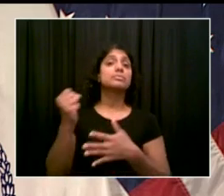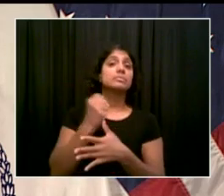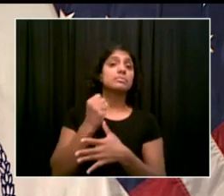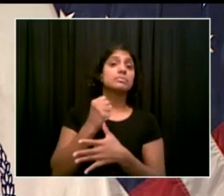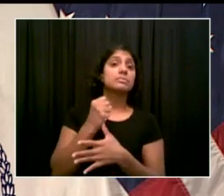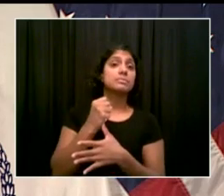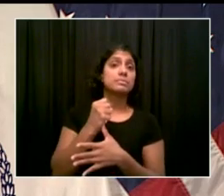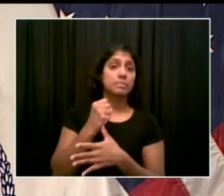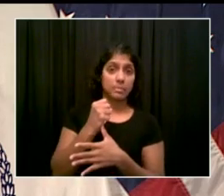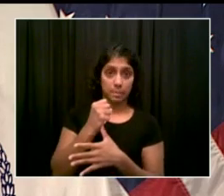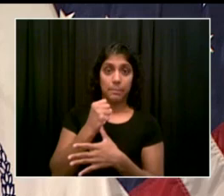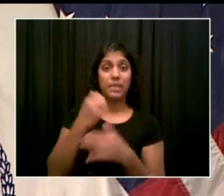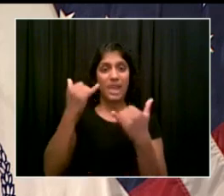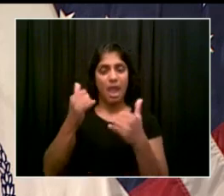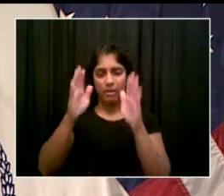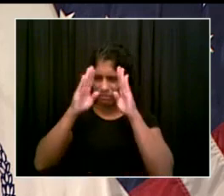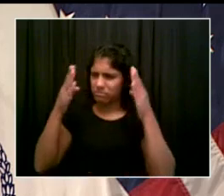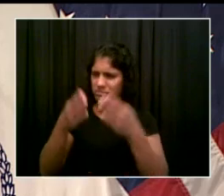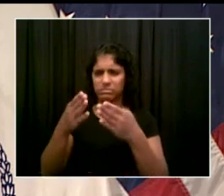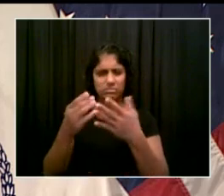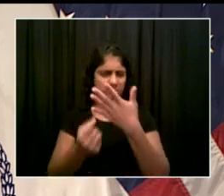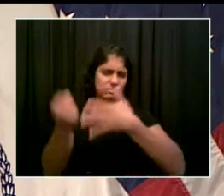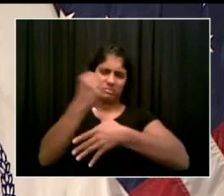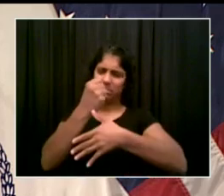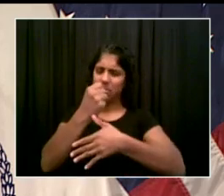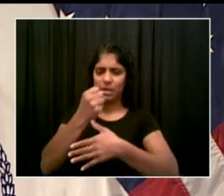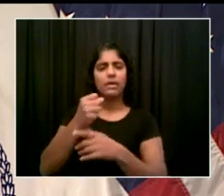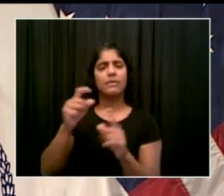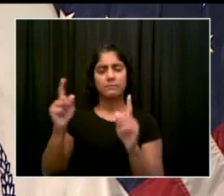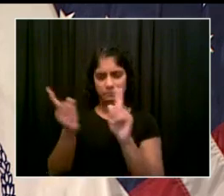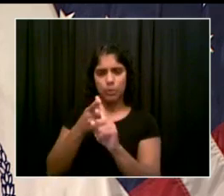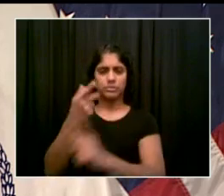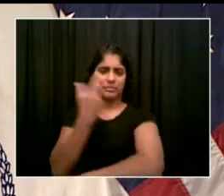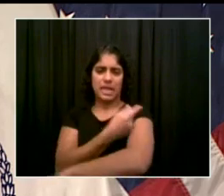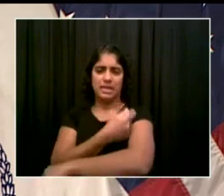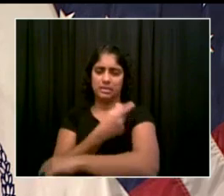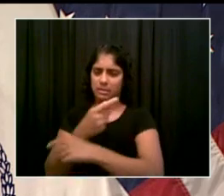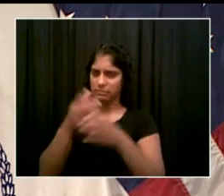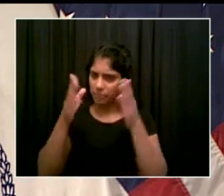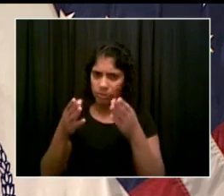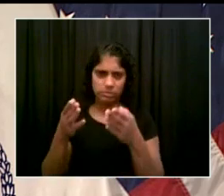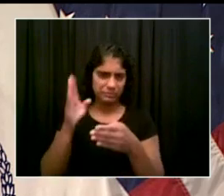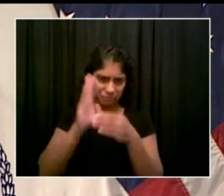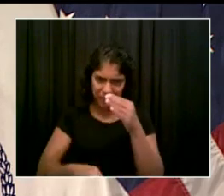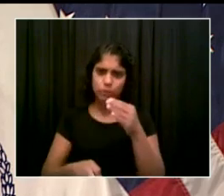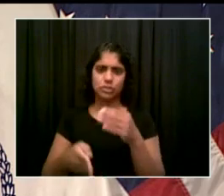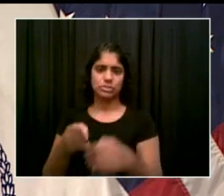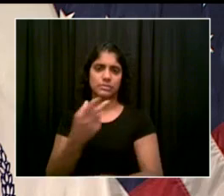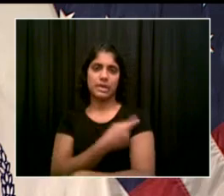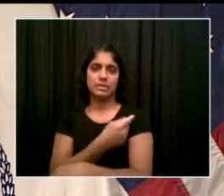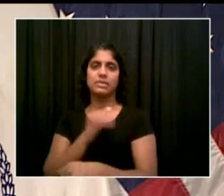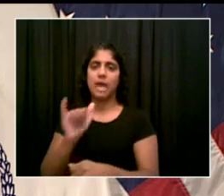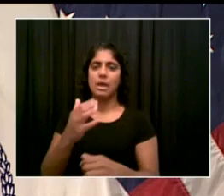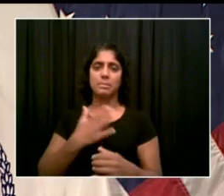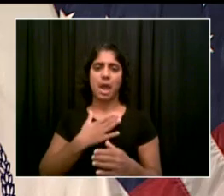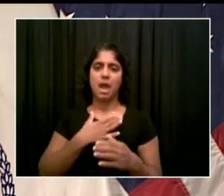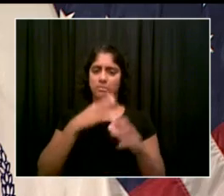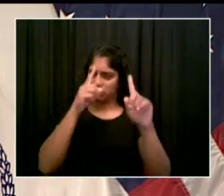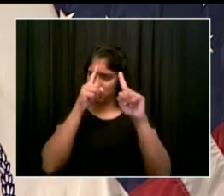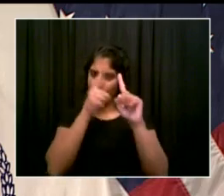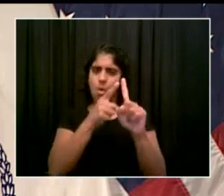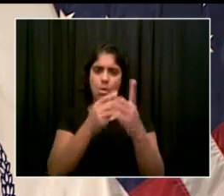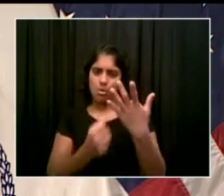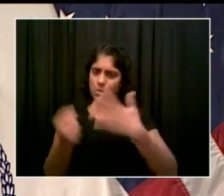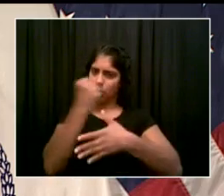efforts, I think that's the best way to get this done. Final point before the doctors. We don't have, I know